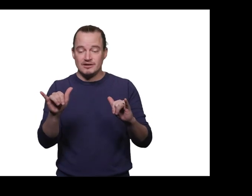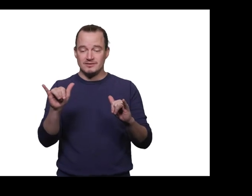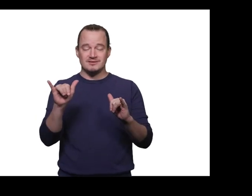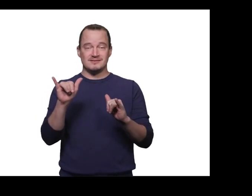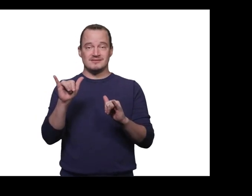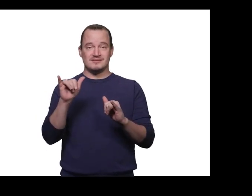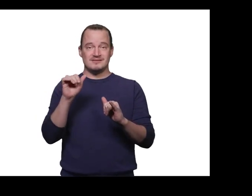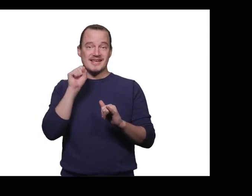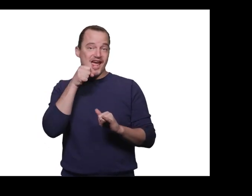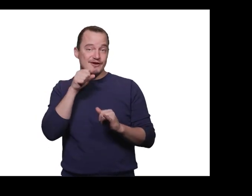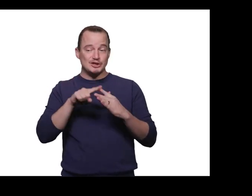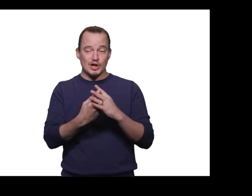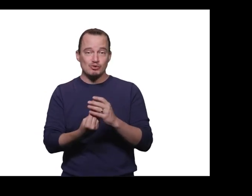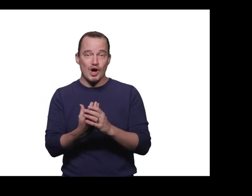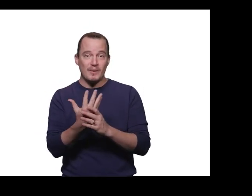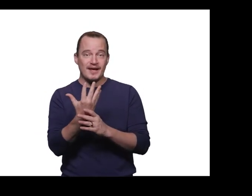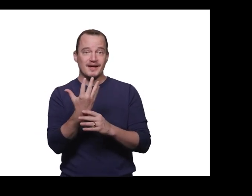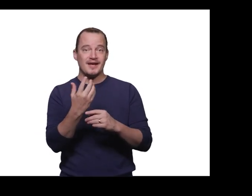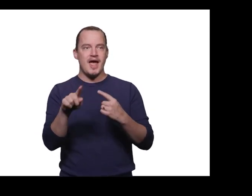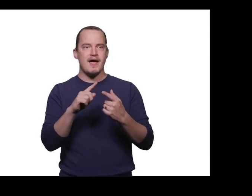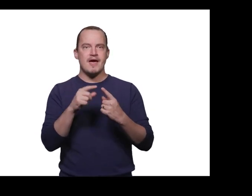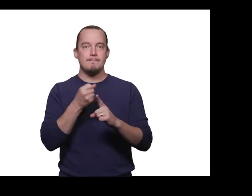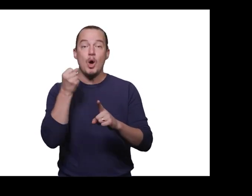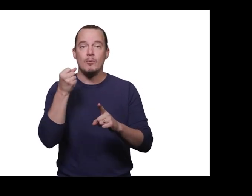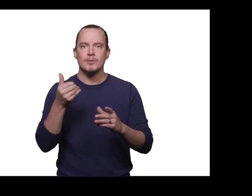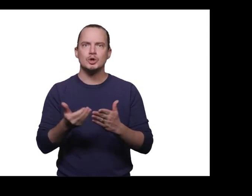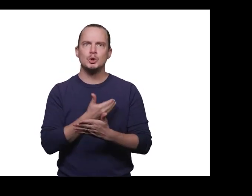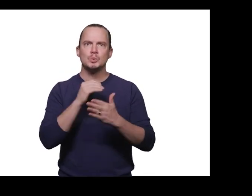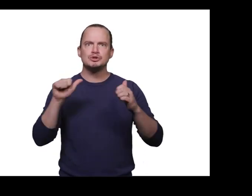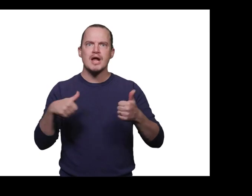a new challenge.